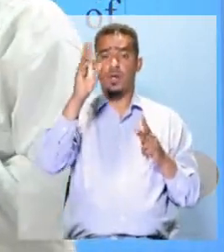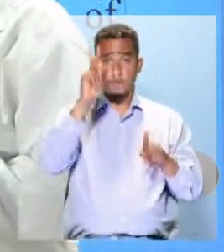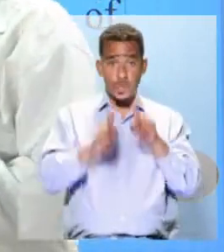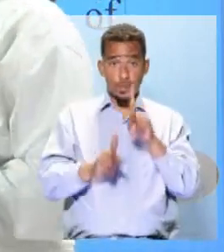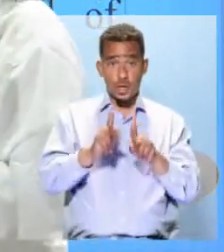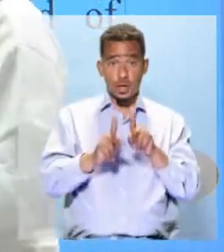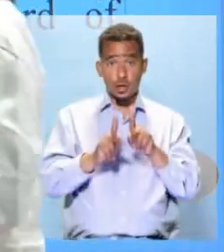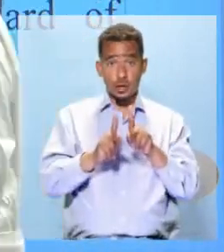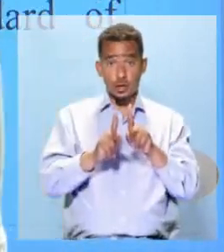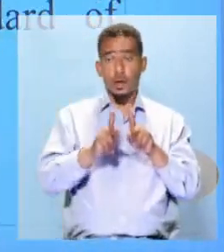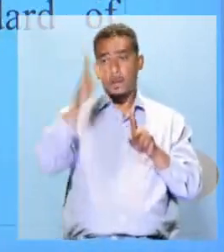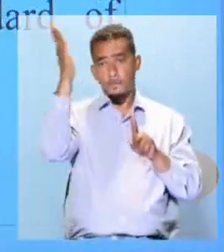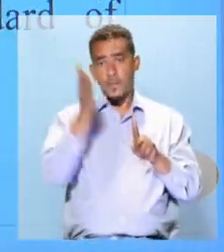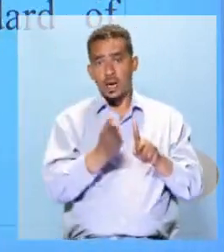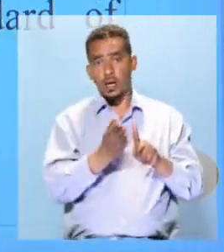people born per